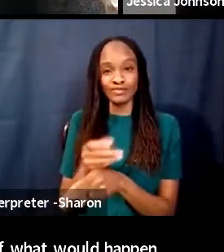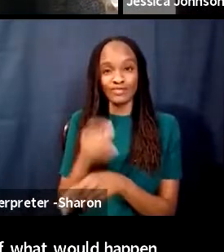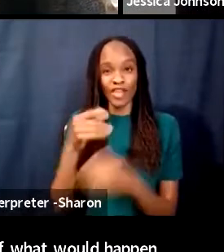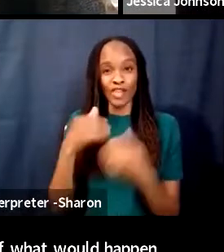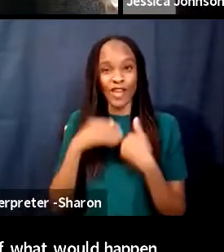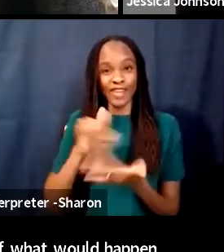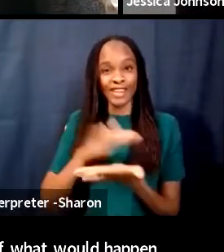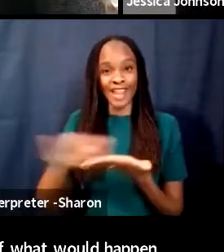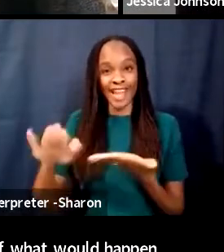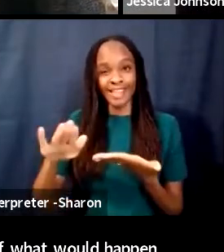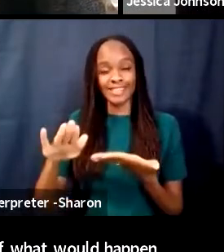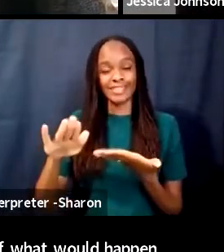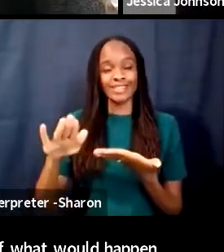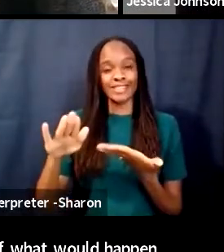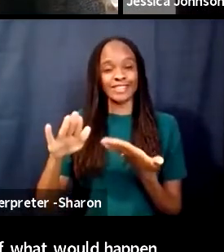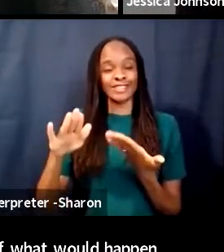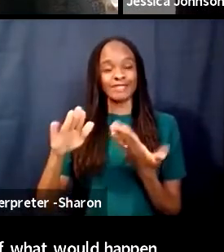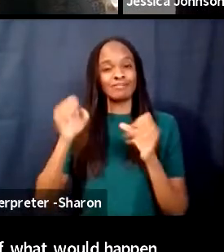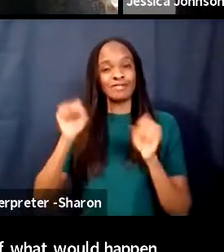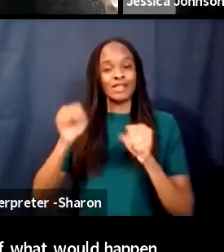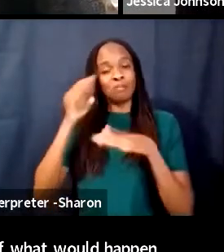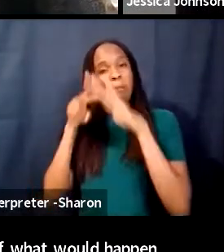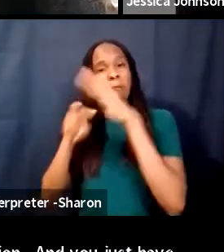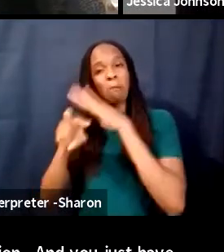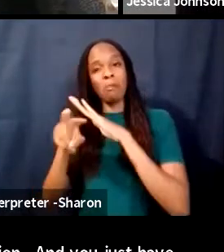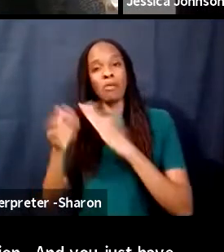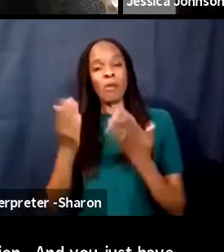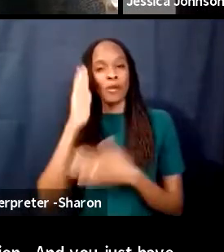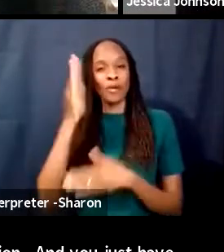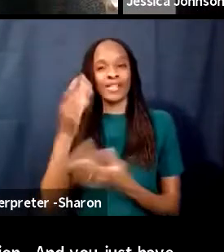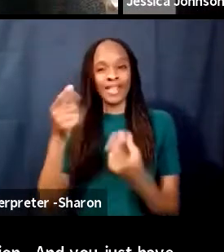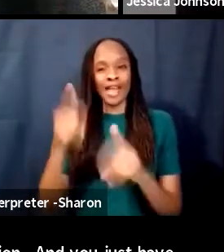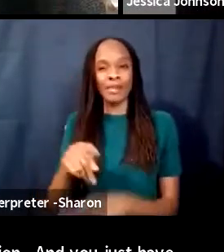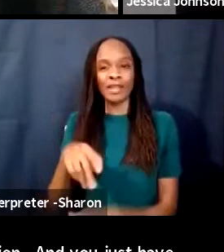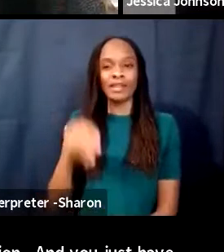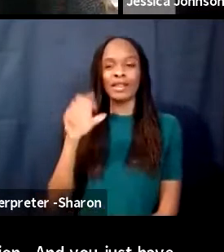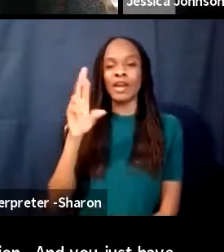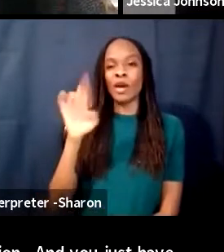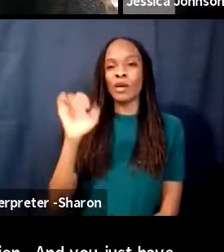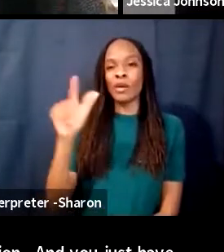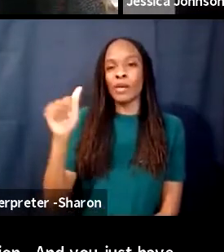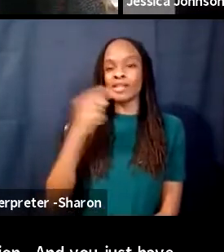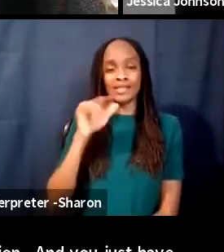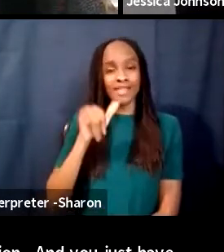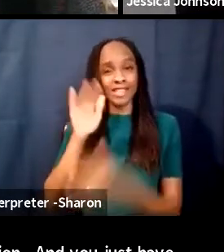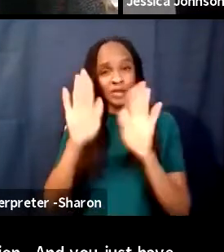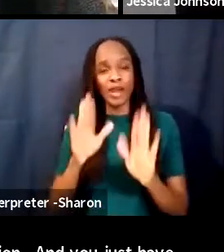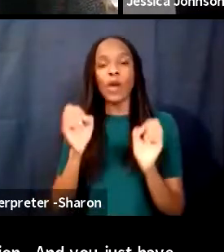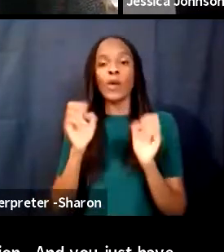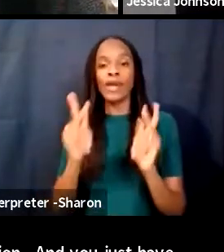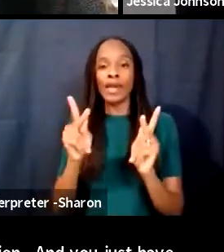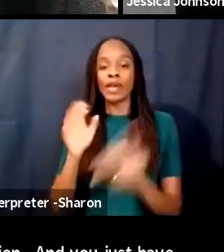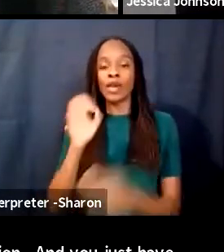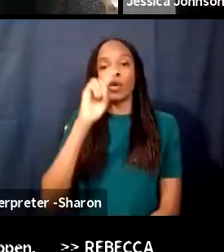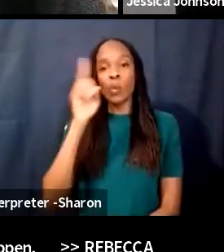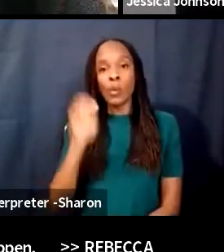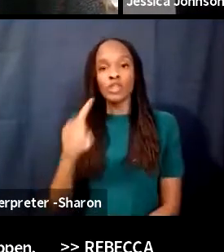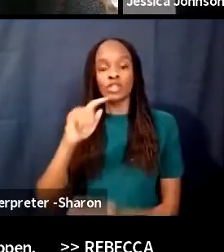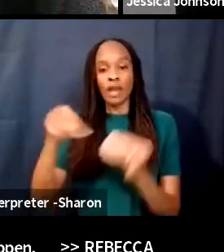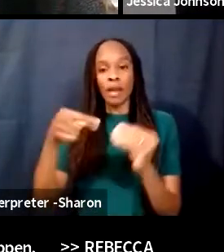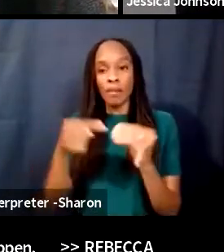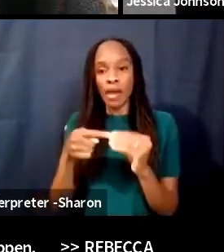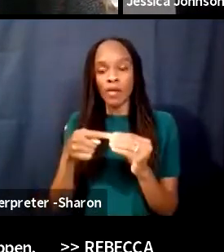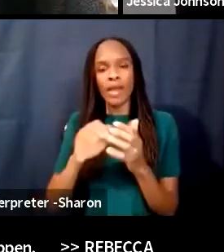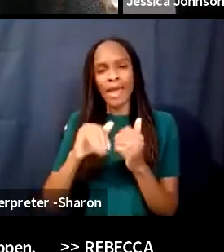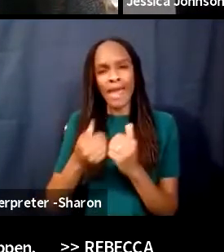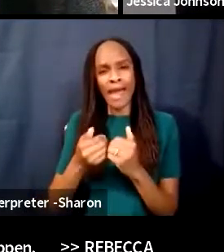that nice forecasting of what's going to happen. That's great. Okay, so we have a question about